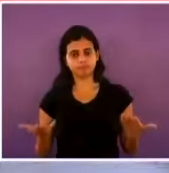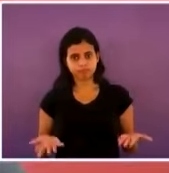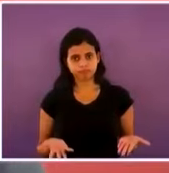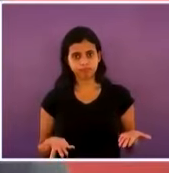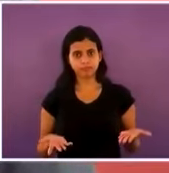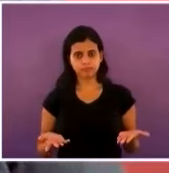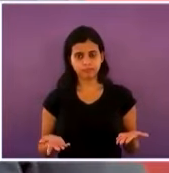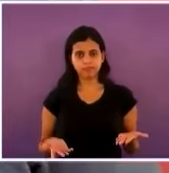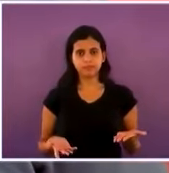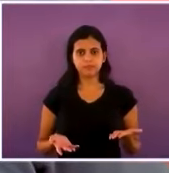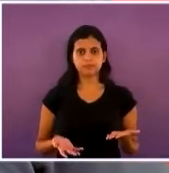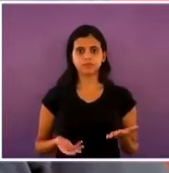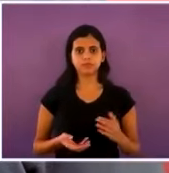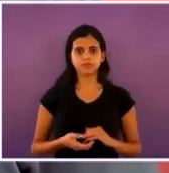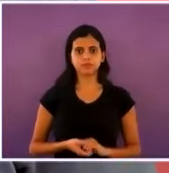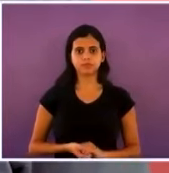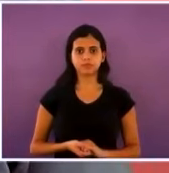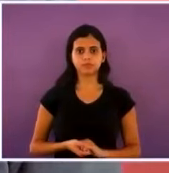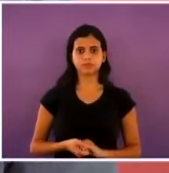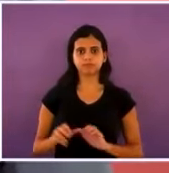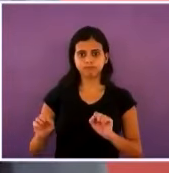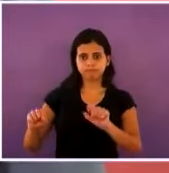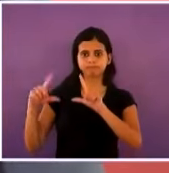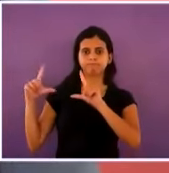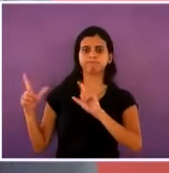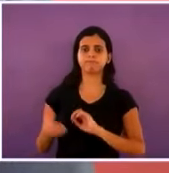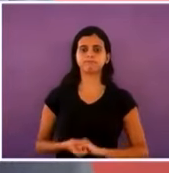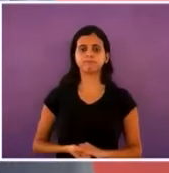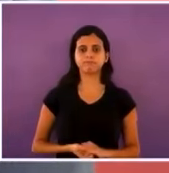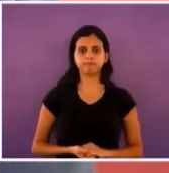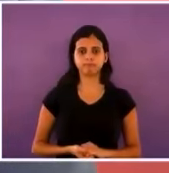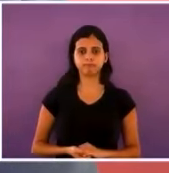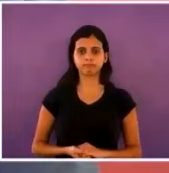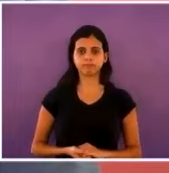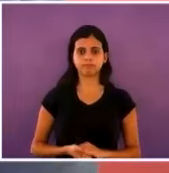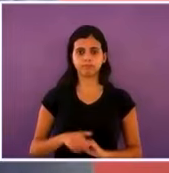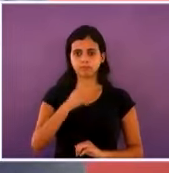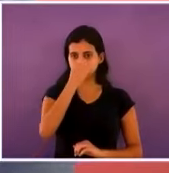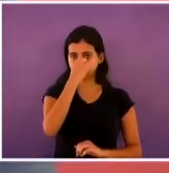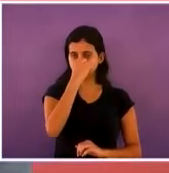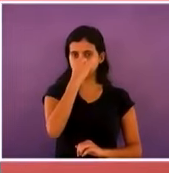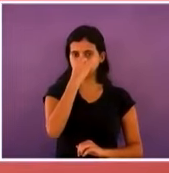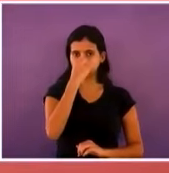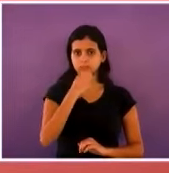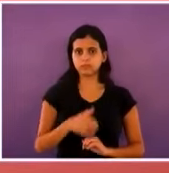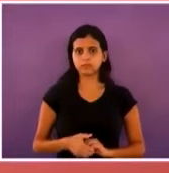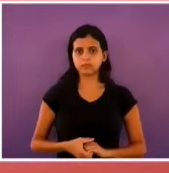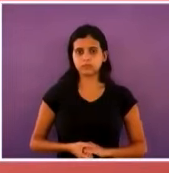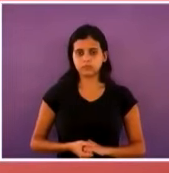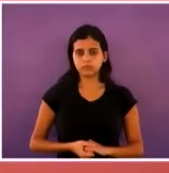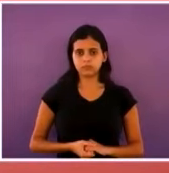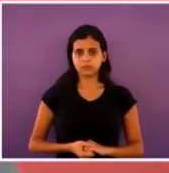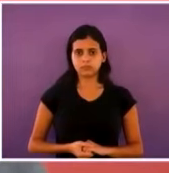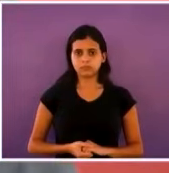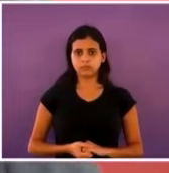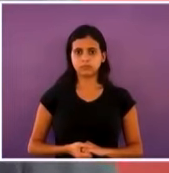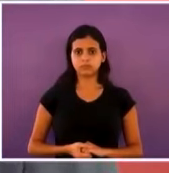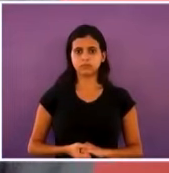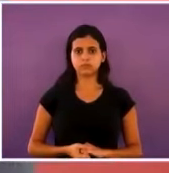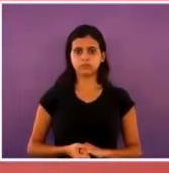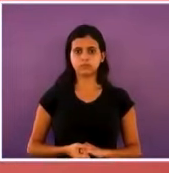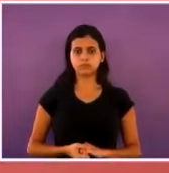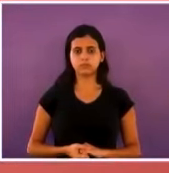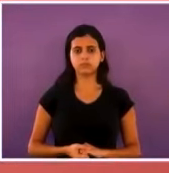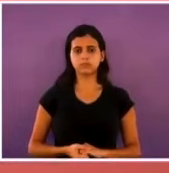and the last one. Próximo, último. The ultimate question that Francis is asking